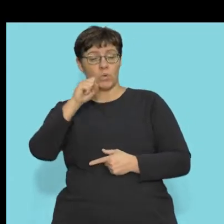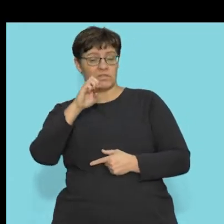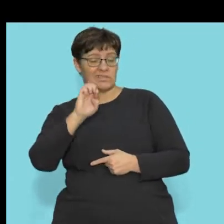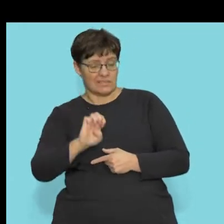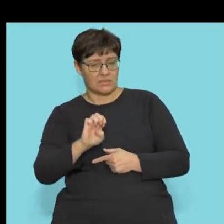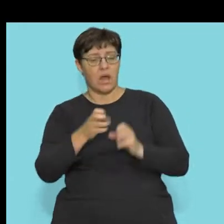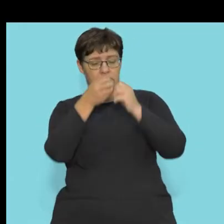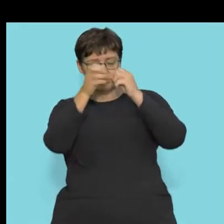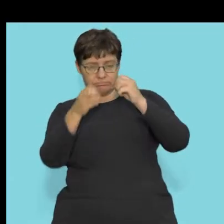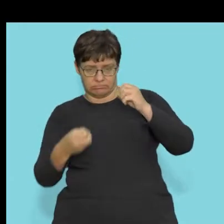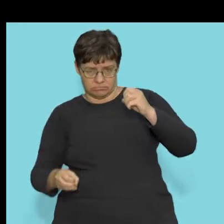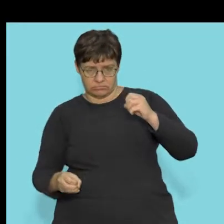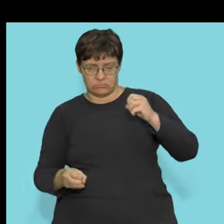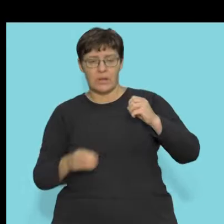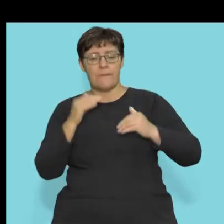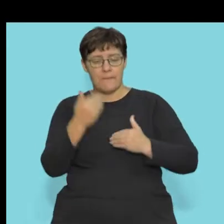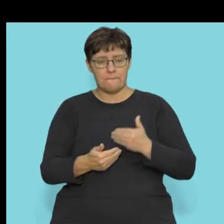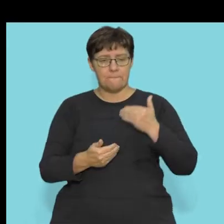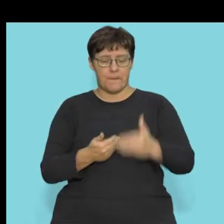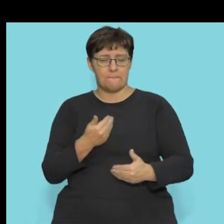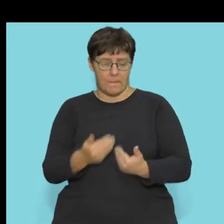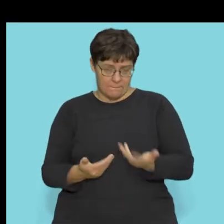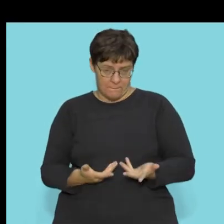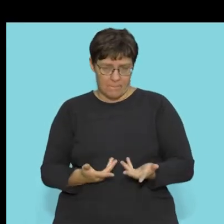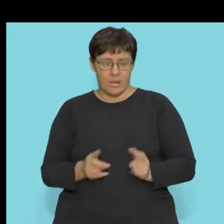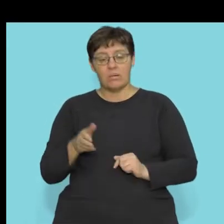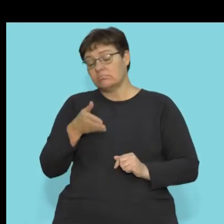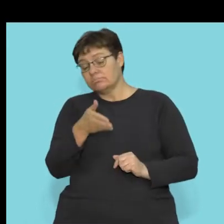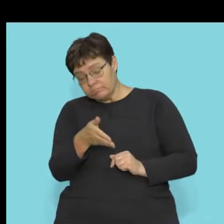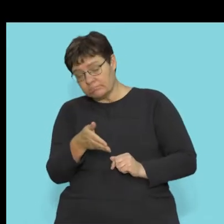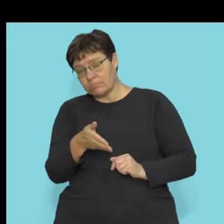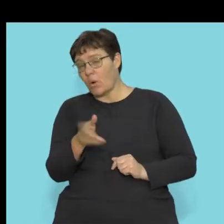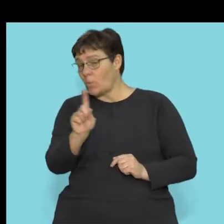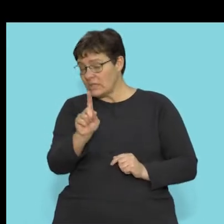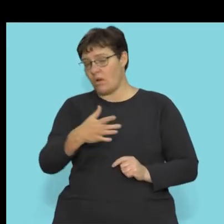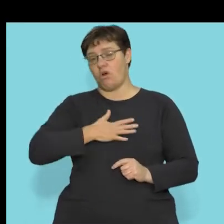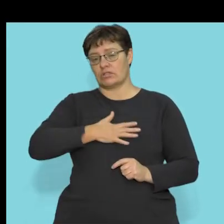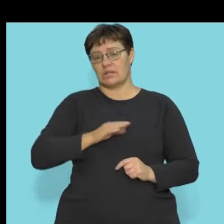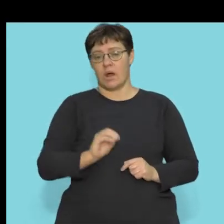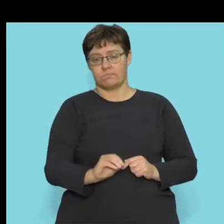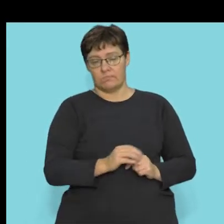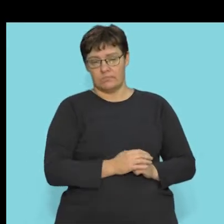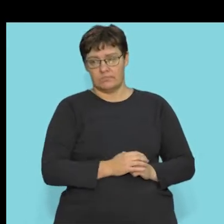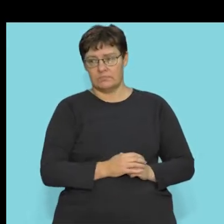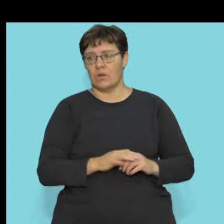where glucose is broken down gradually in the presence of oxygen